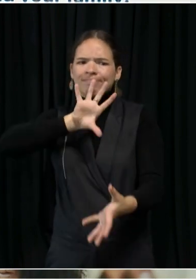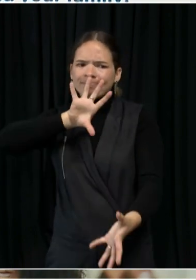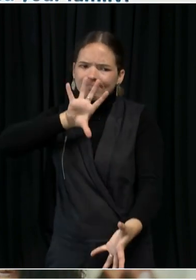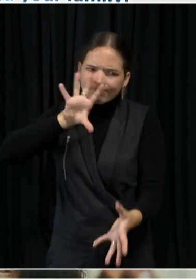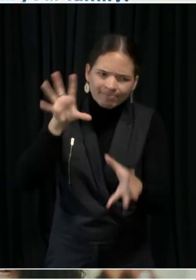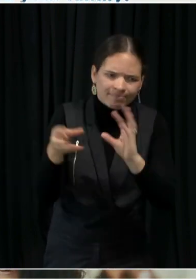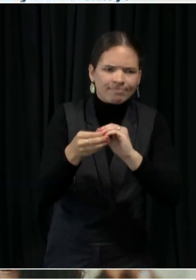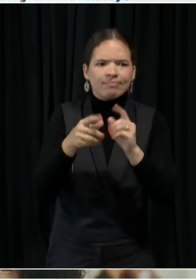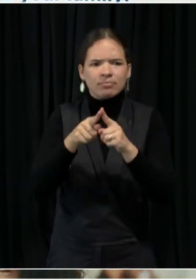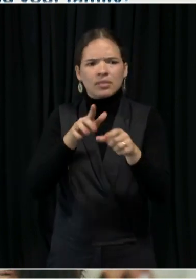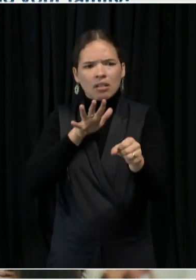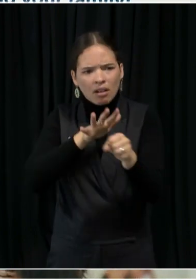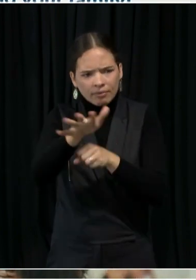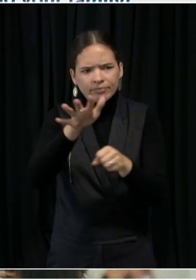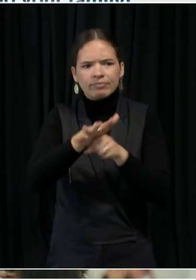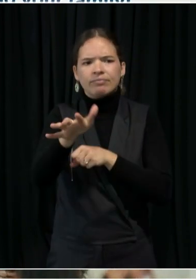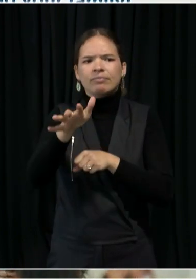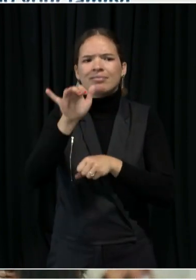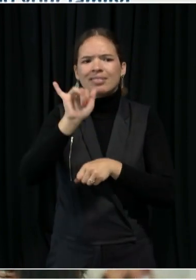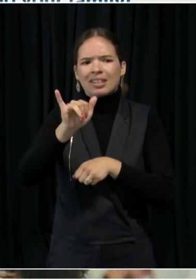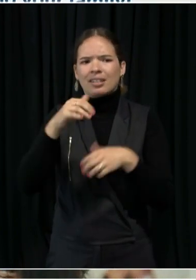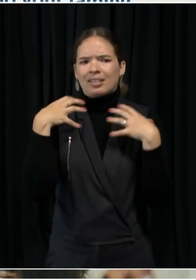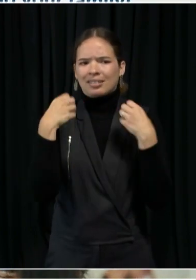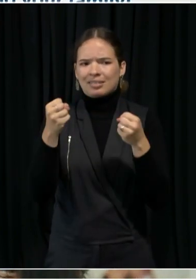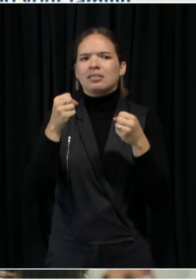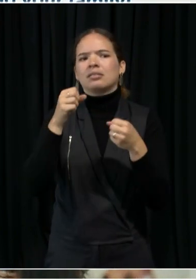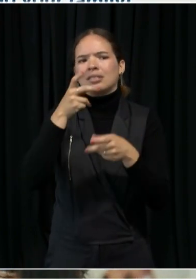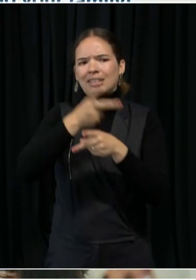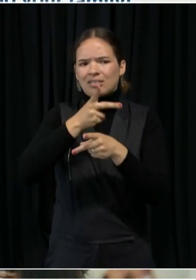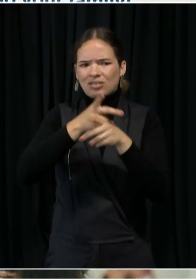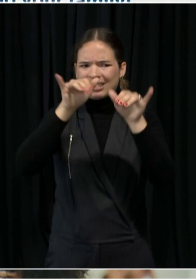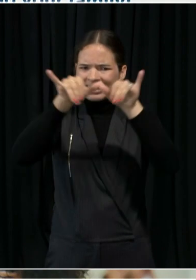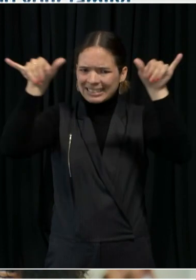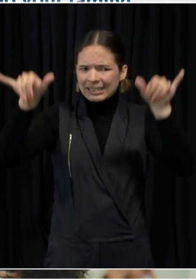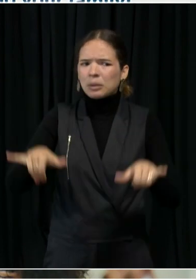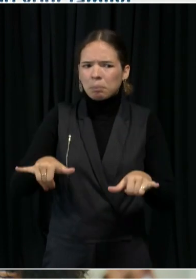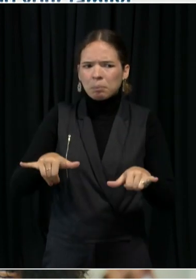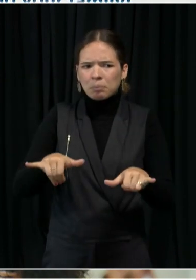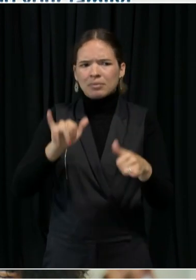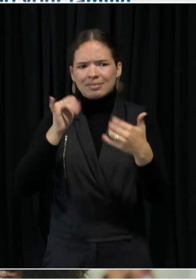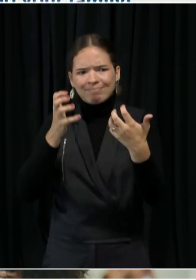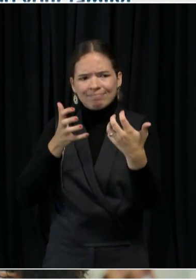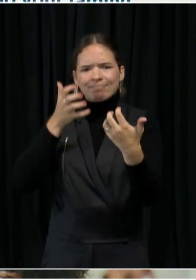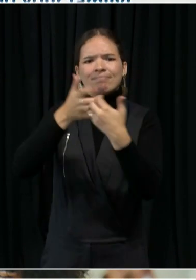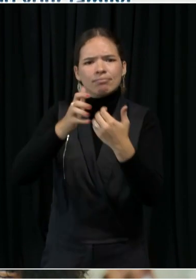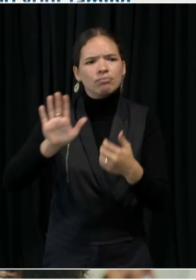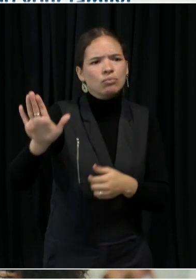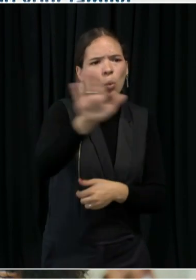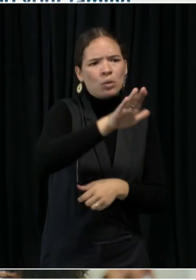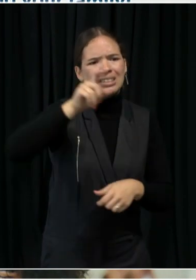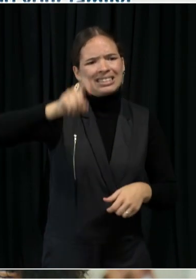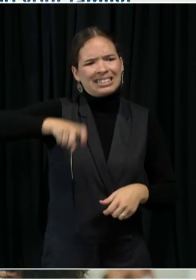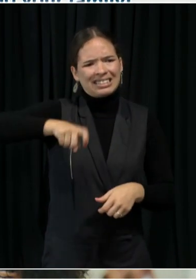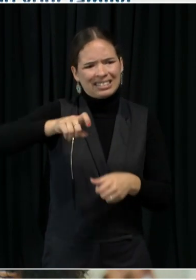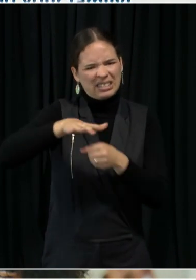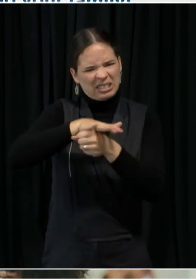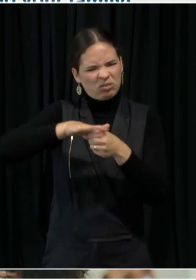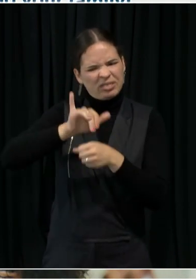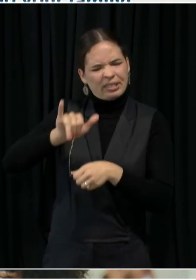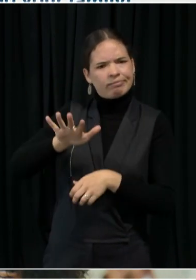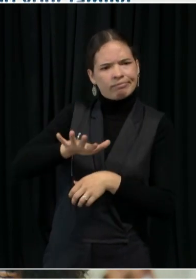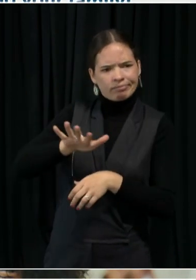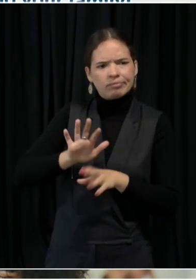system to better meet the needs of our region and the communities of Ward 7 and 8. Opening Cedar Hill Urgent Care here